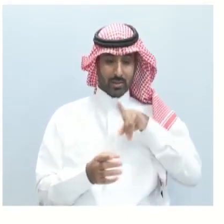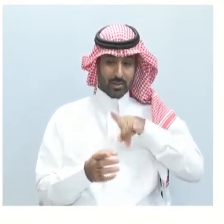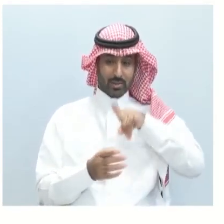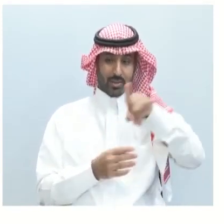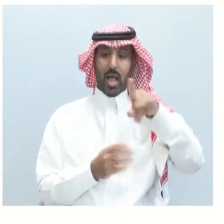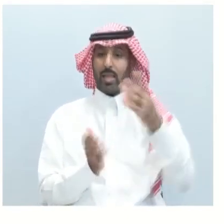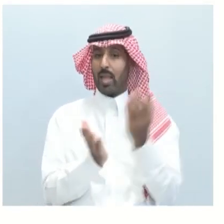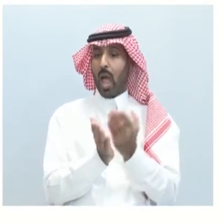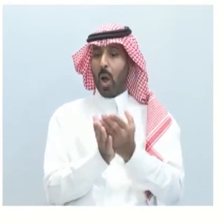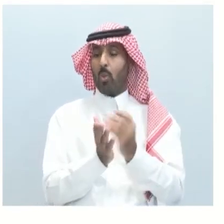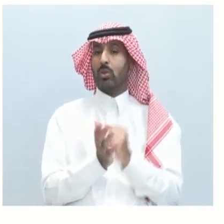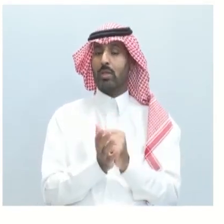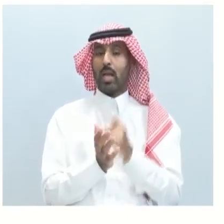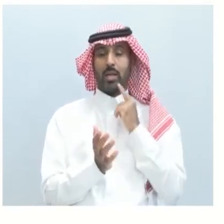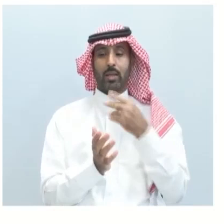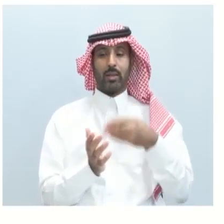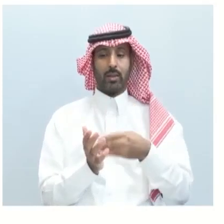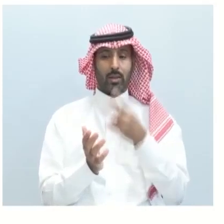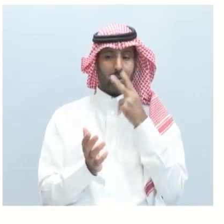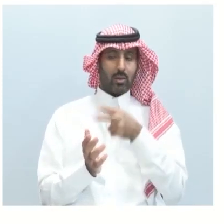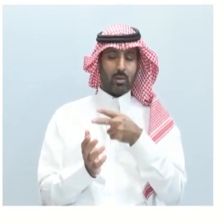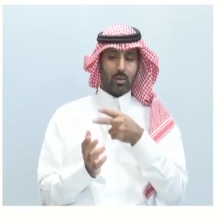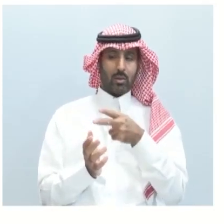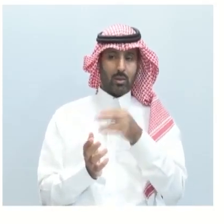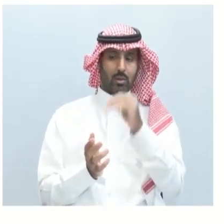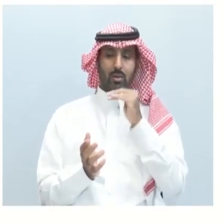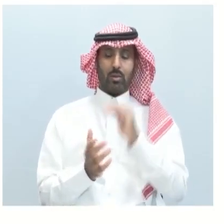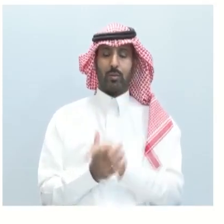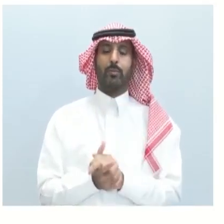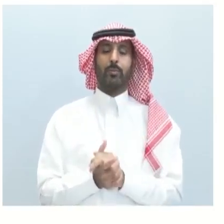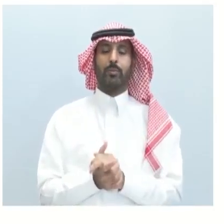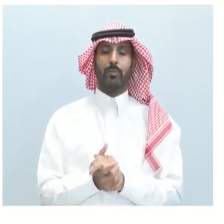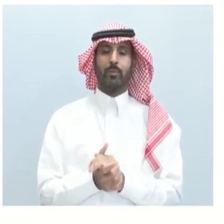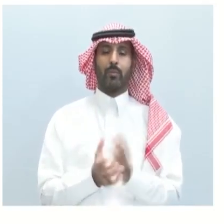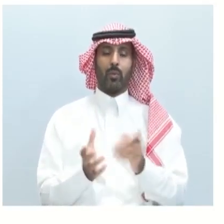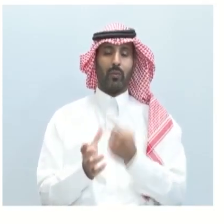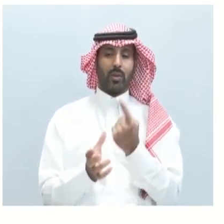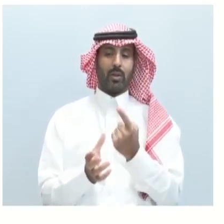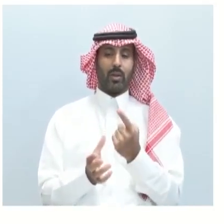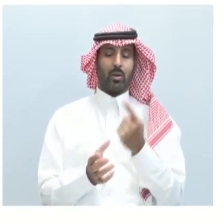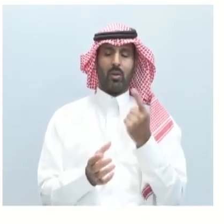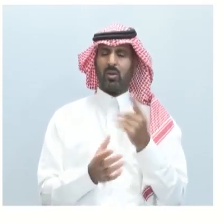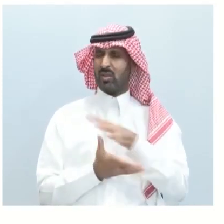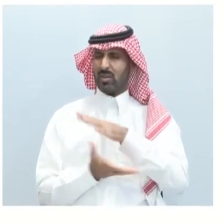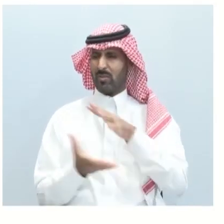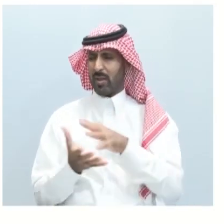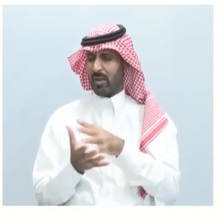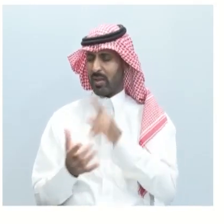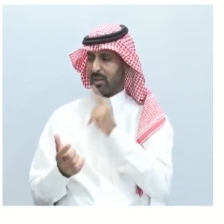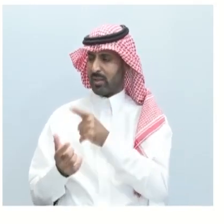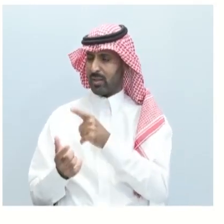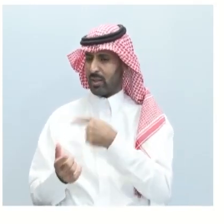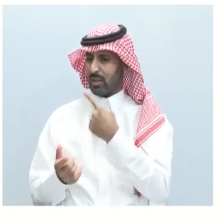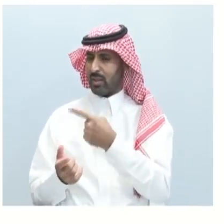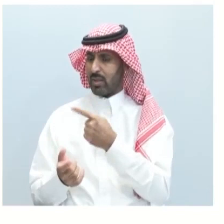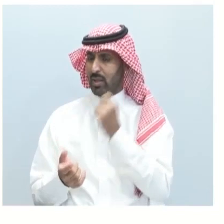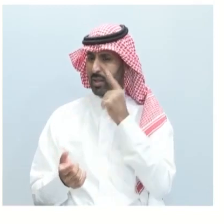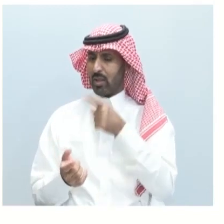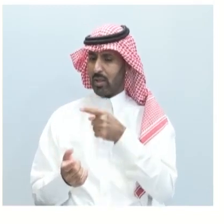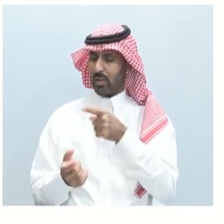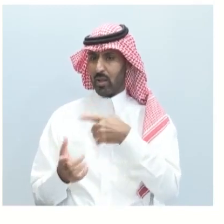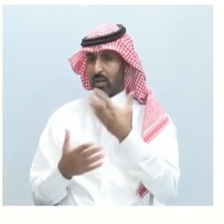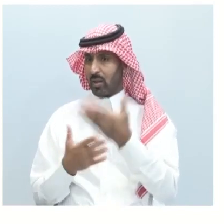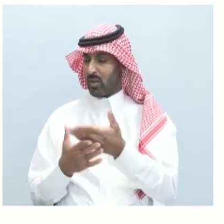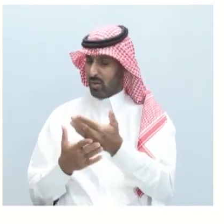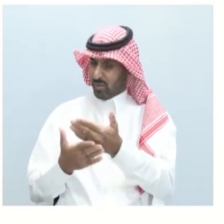Badr. Now we're going to just see what are the answers. Now the first one, what problem are Badr and Adnan? We understand that they are trying